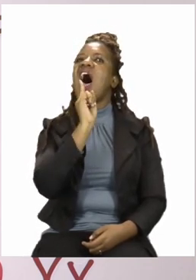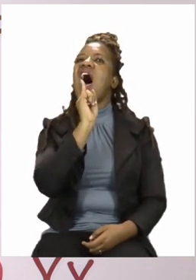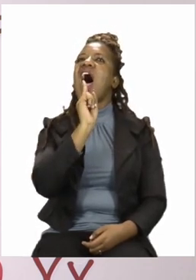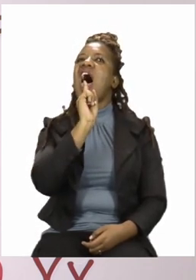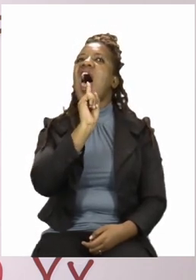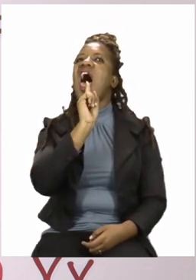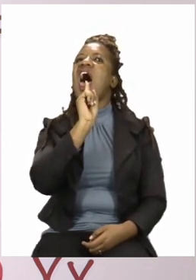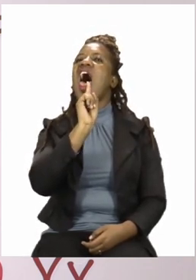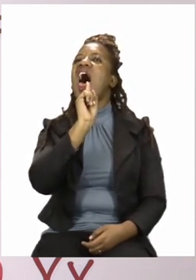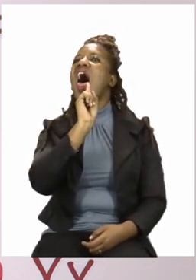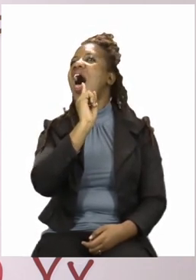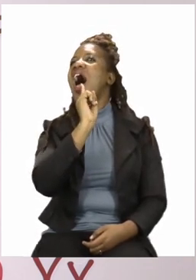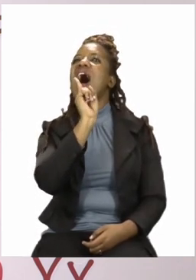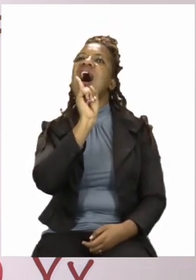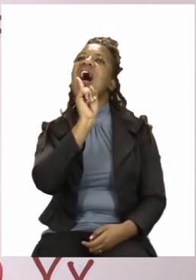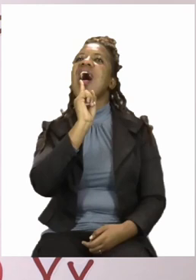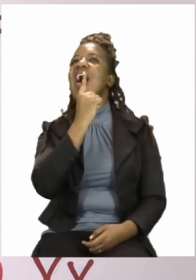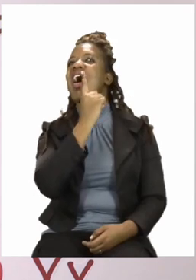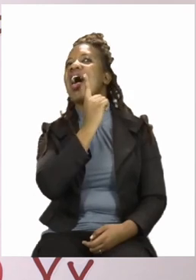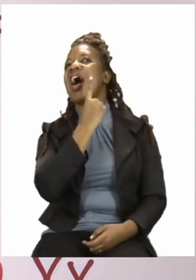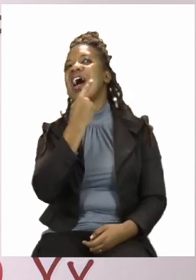Down, up.